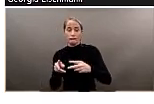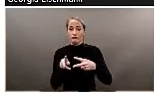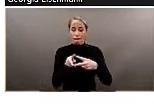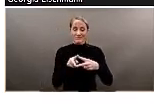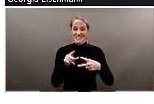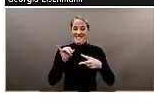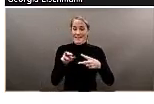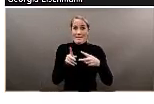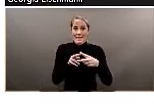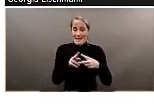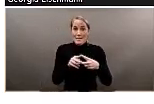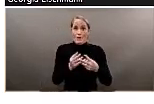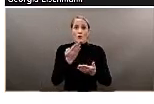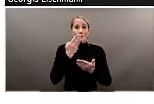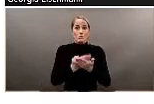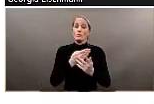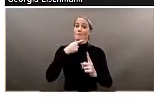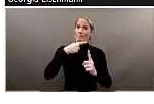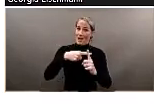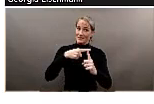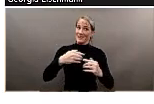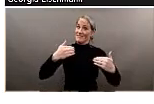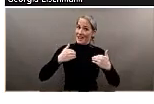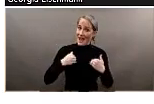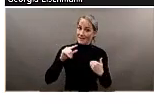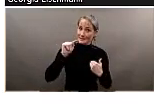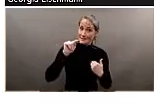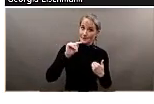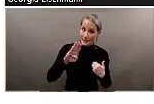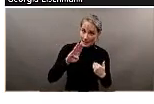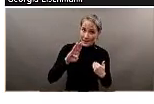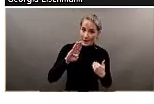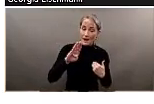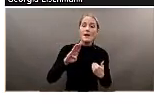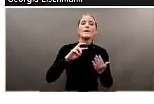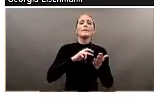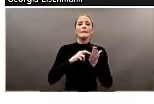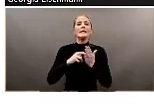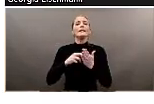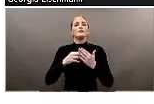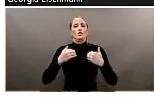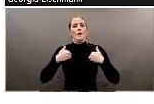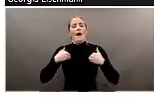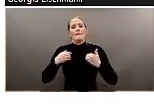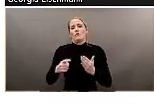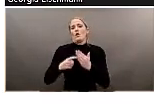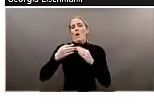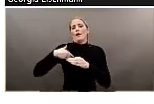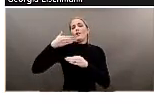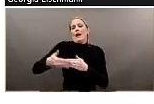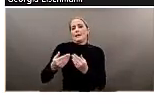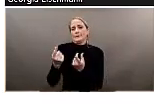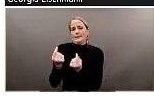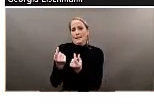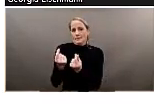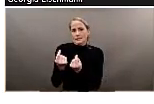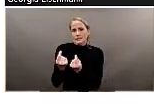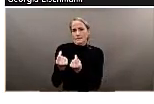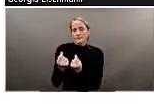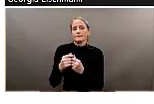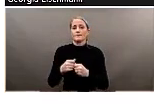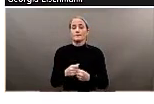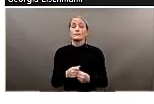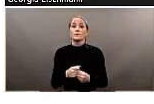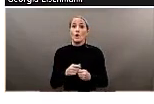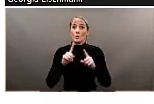And so that's another way of testing. And if either of these two is positive, so they're both appropriate to screen, if either of them